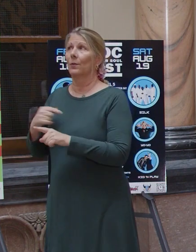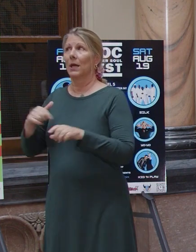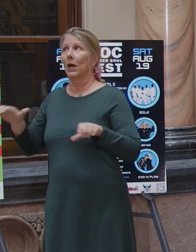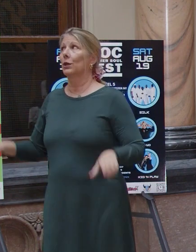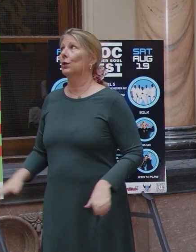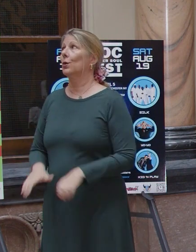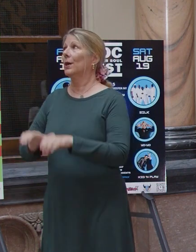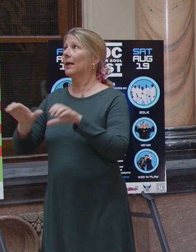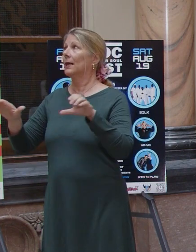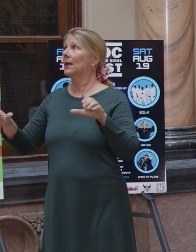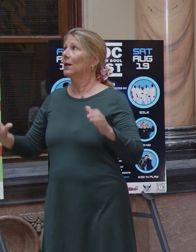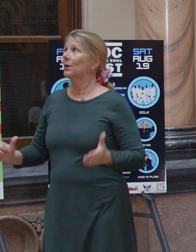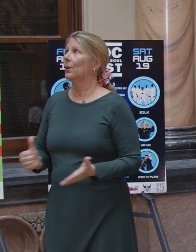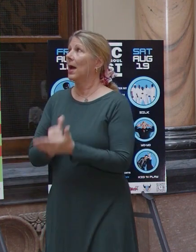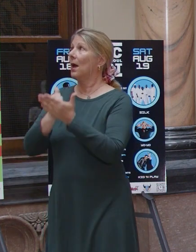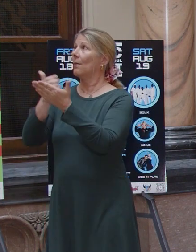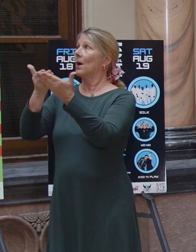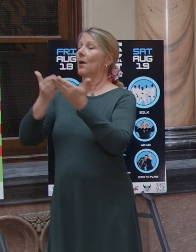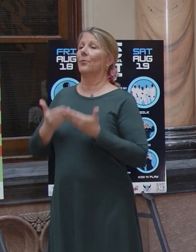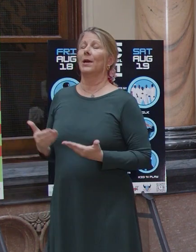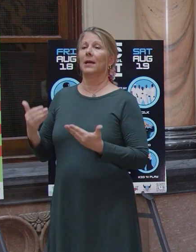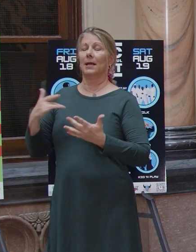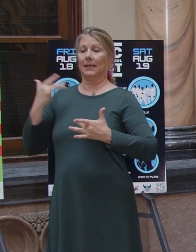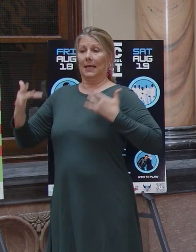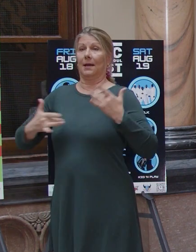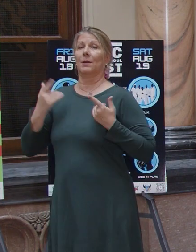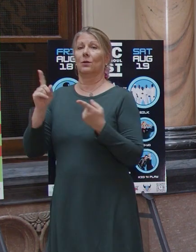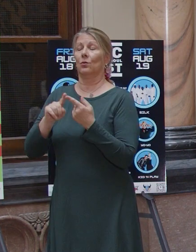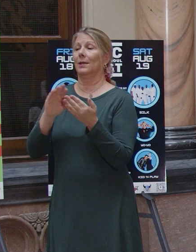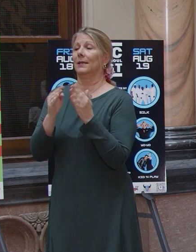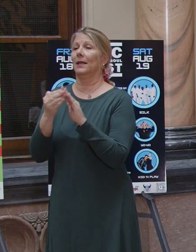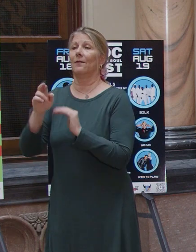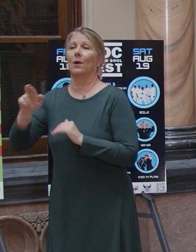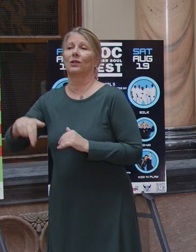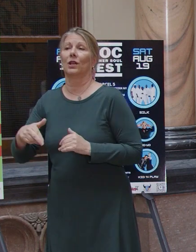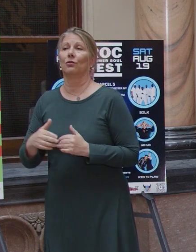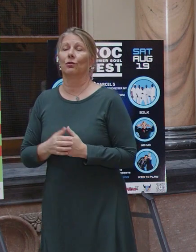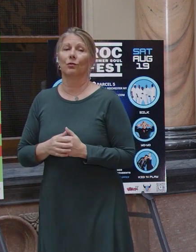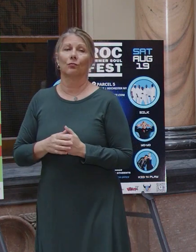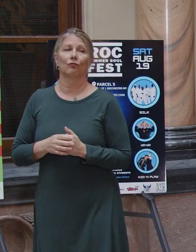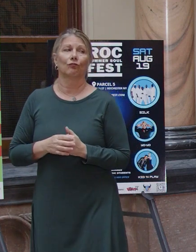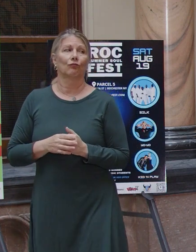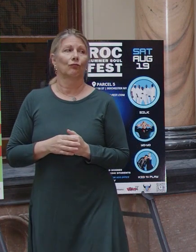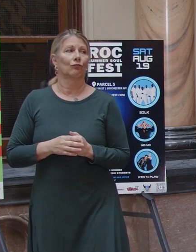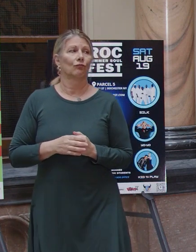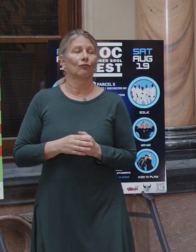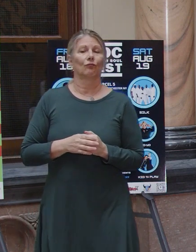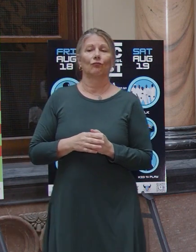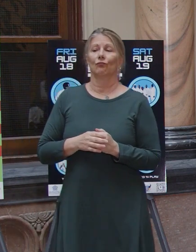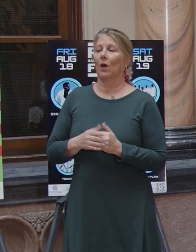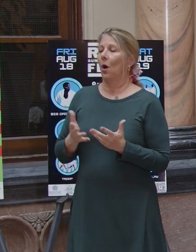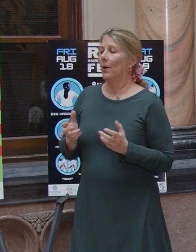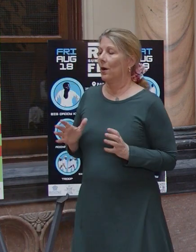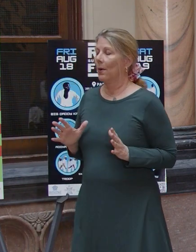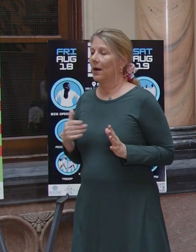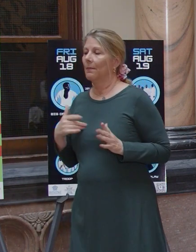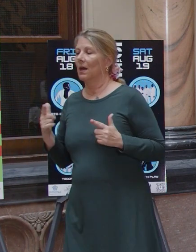bring vibrancy and fun and activity to Rochester, because we don't just want to be a live-work community, we want to